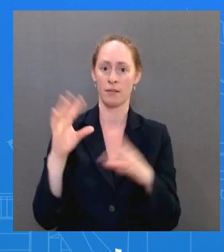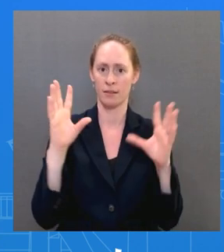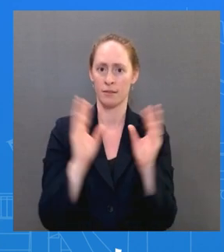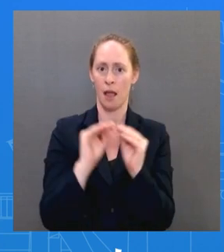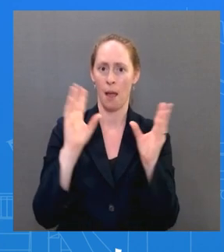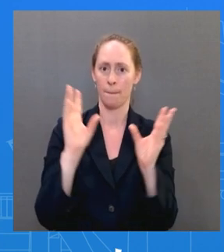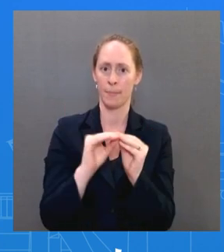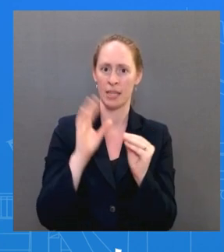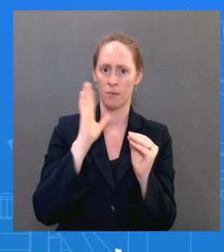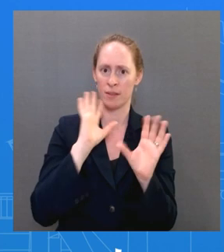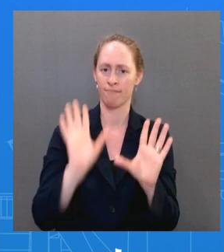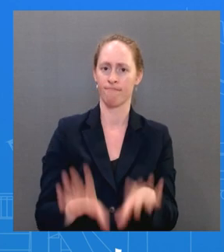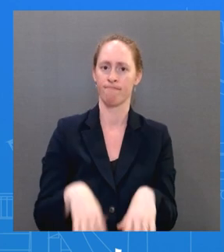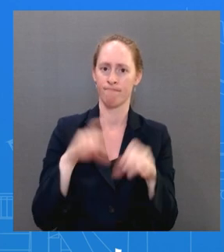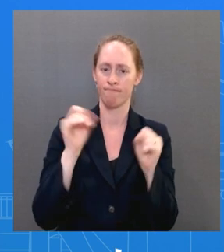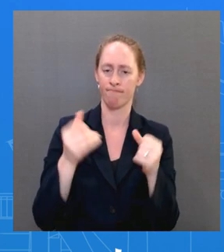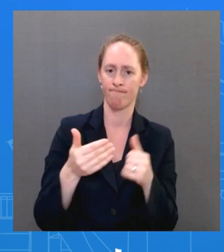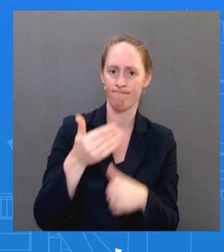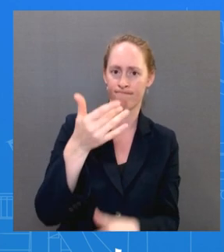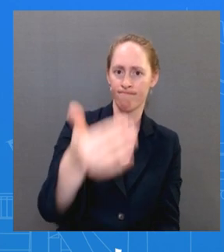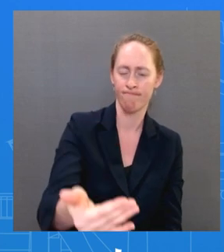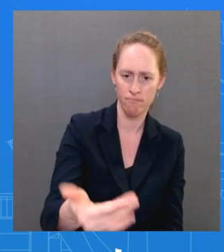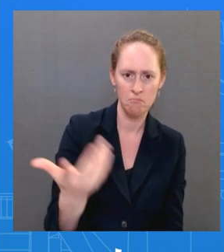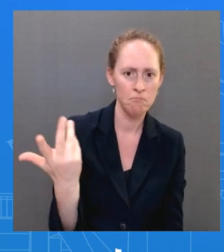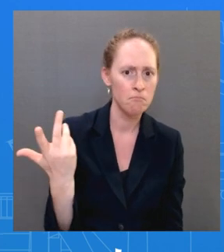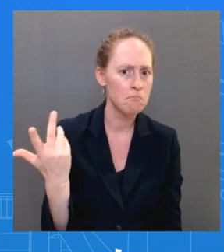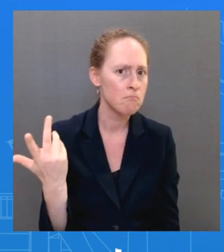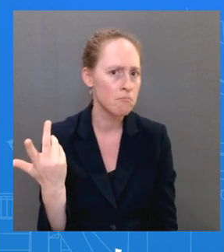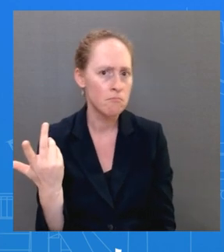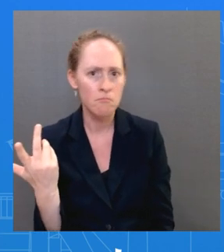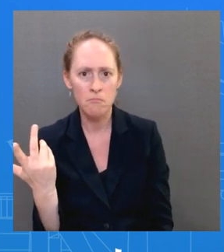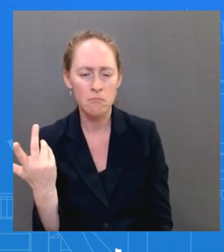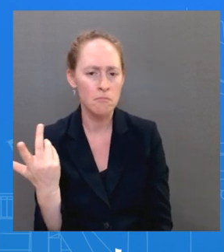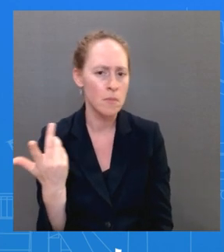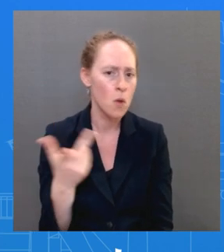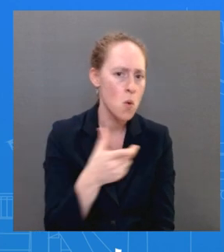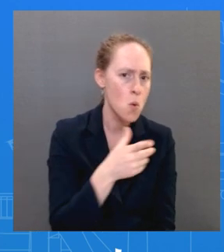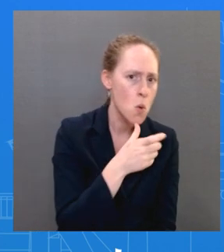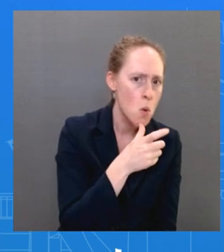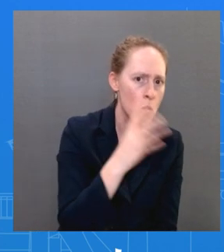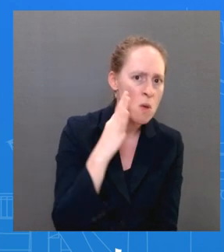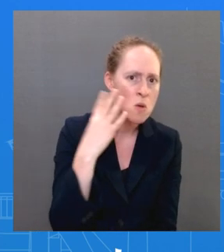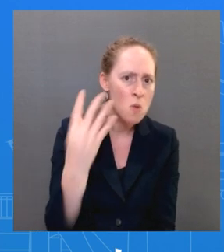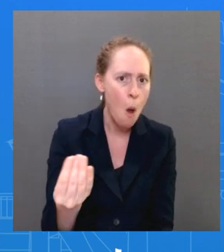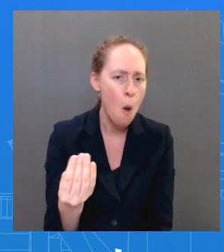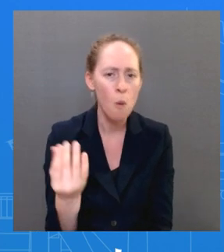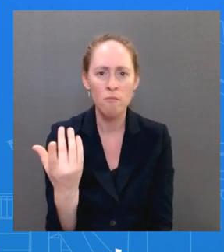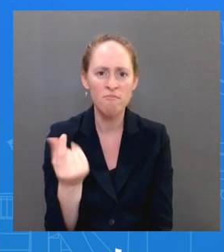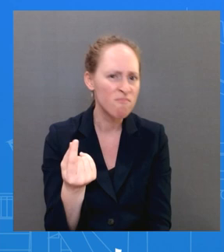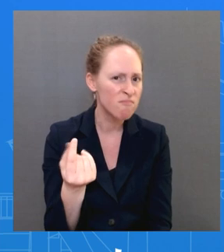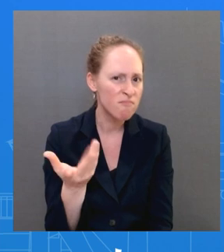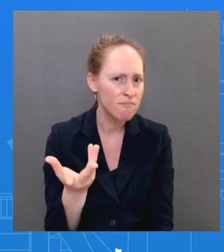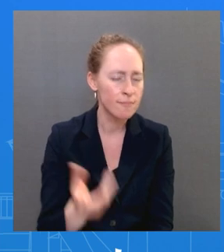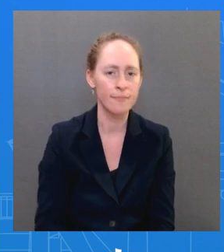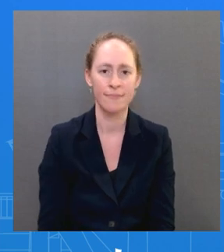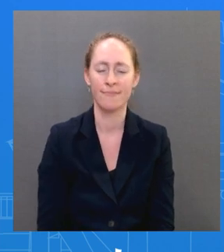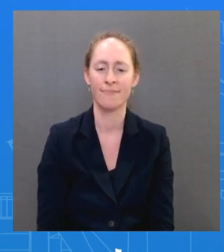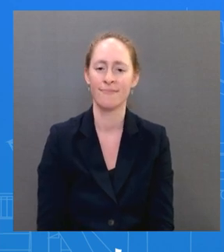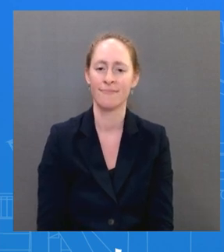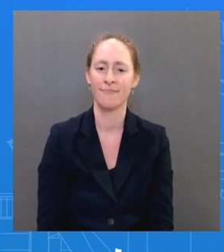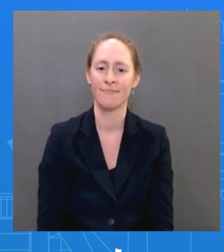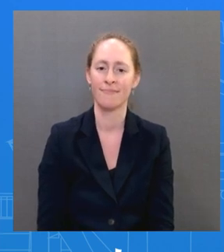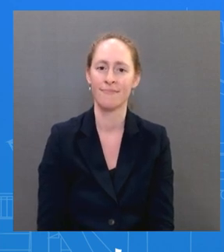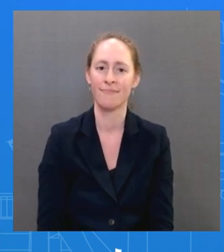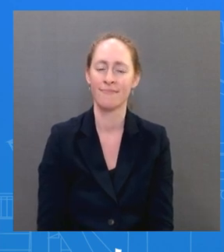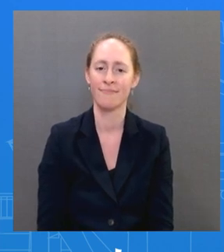invited, and what's the process of selecting people? Will human rights play a key role? And